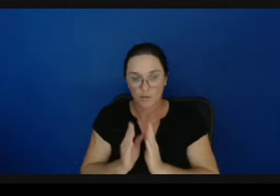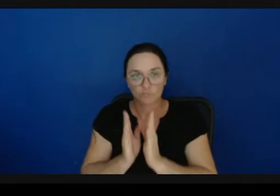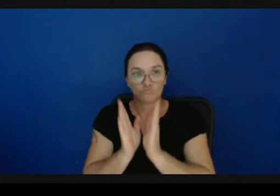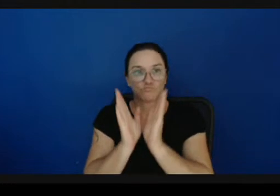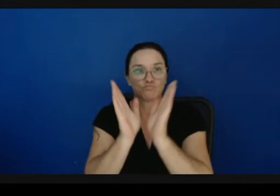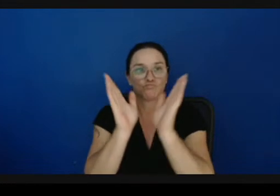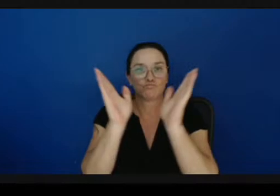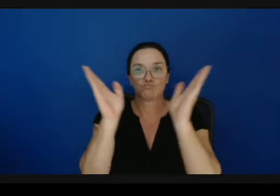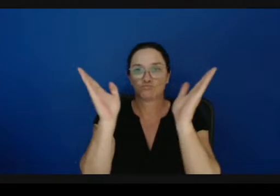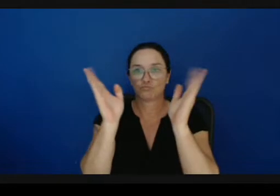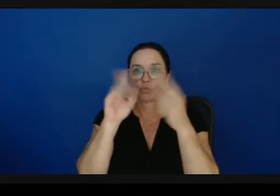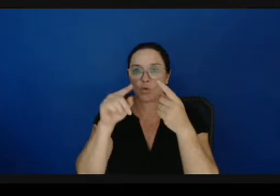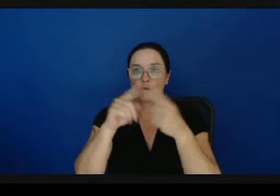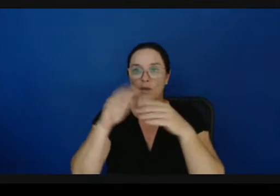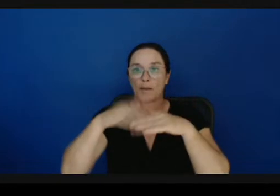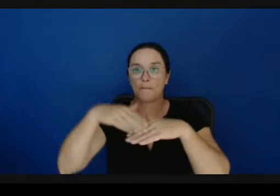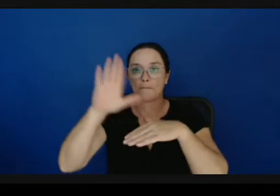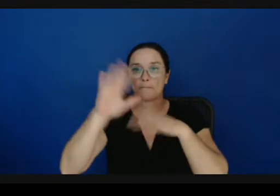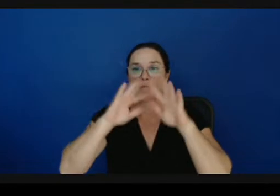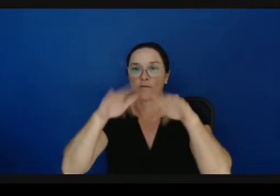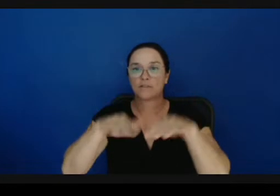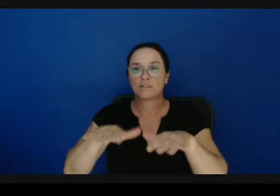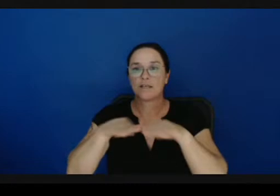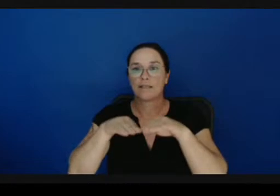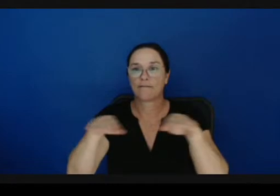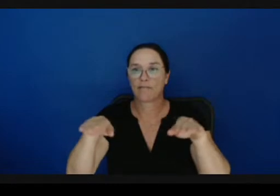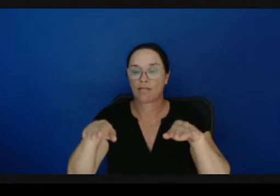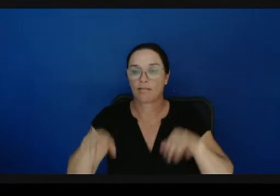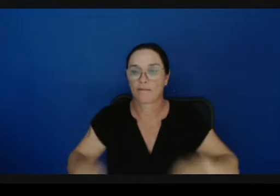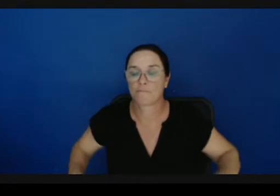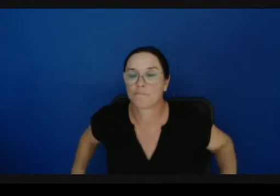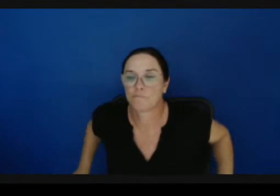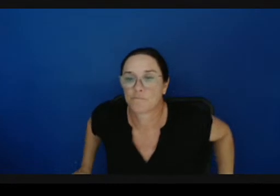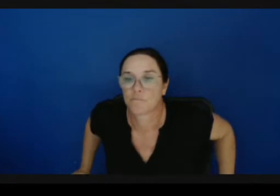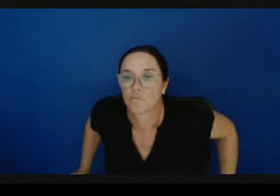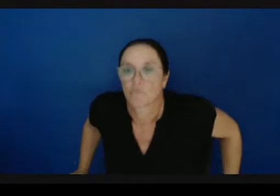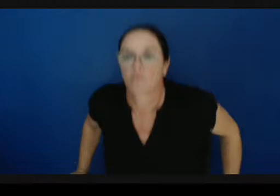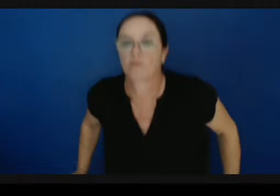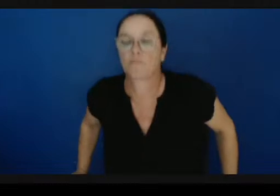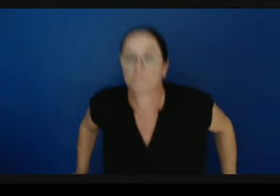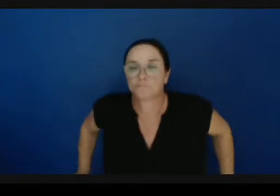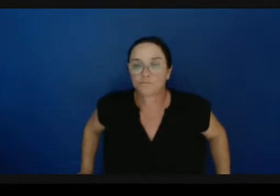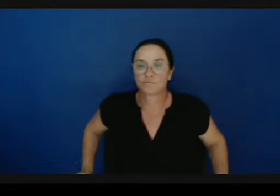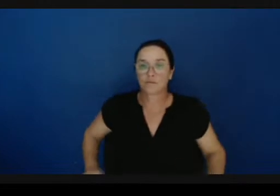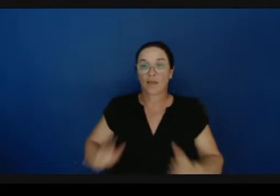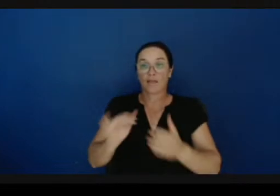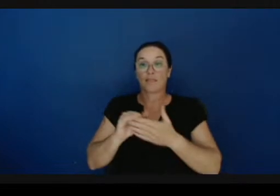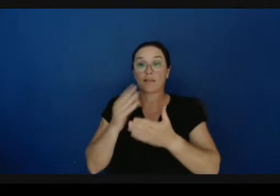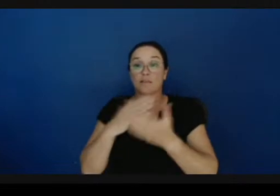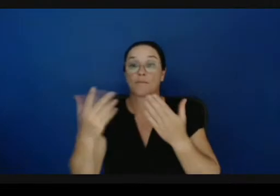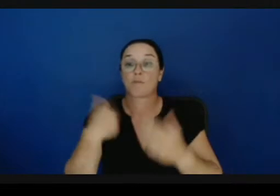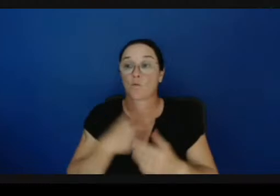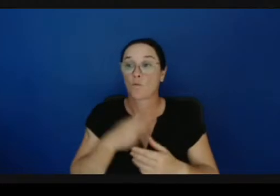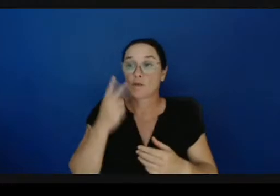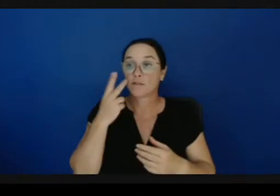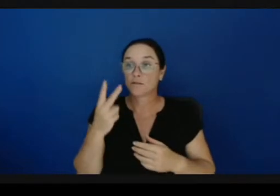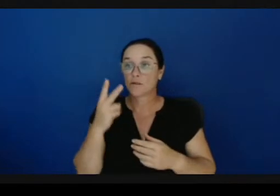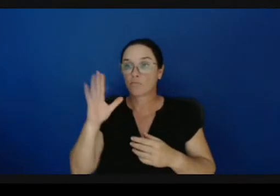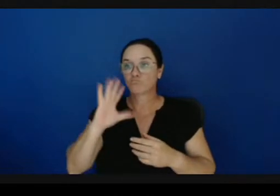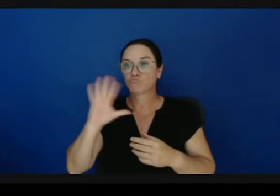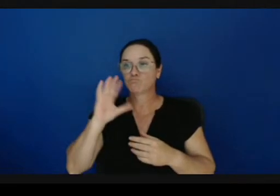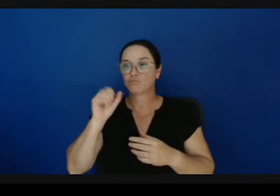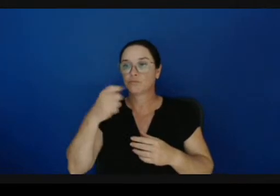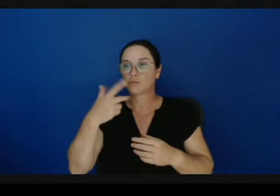above sea level, right in there. So this is something we saw as well that began back in September